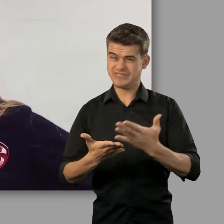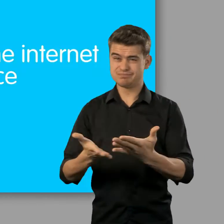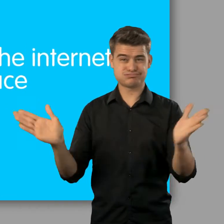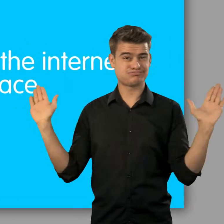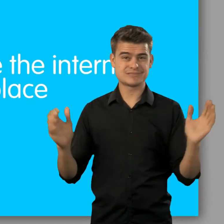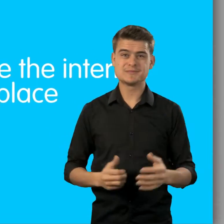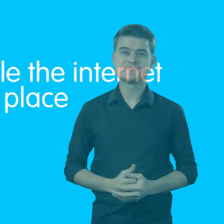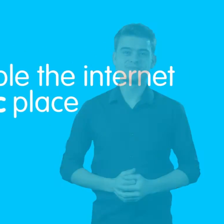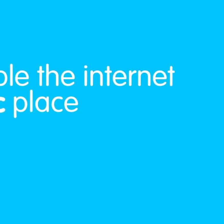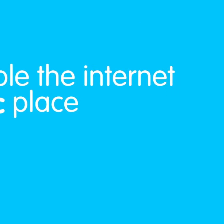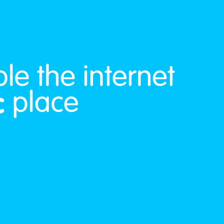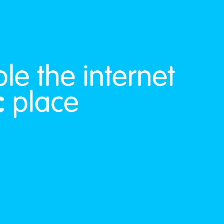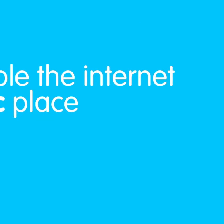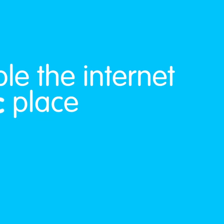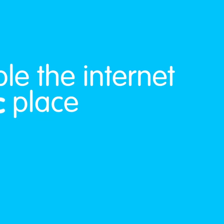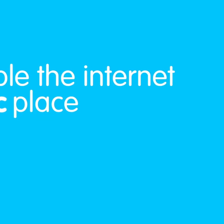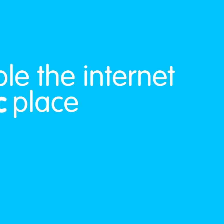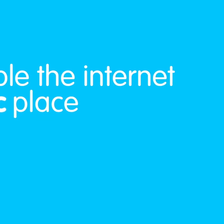do.